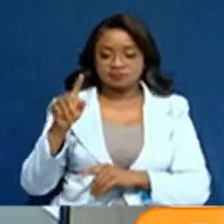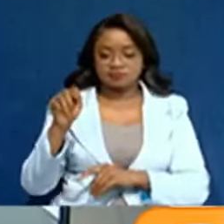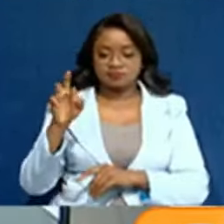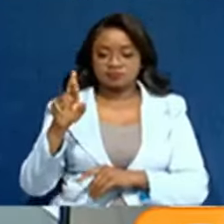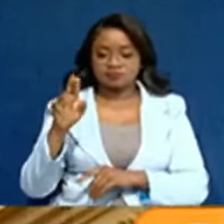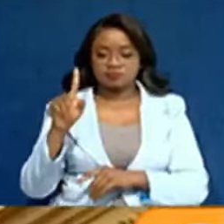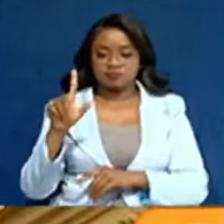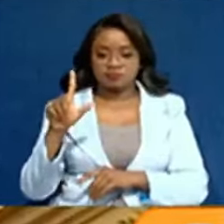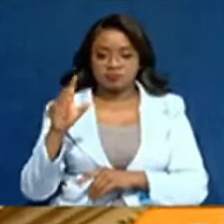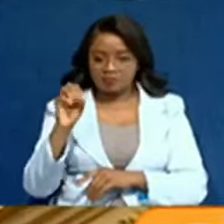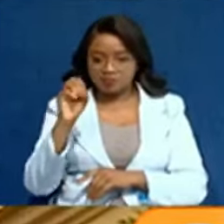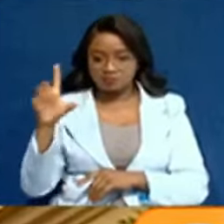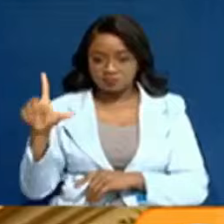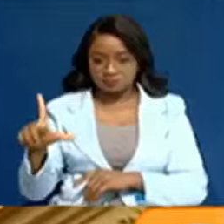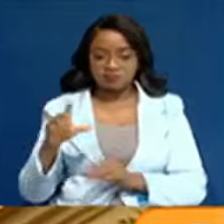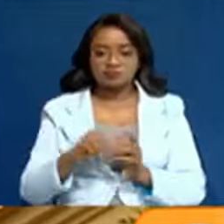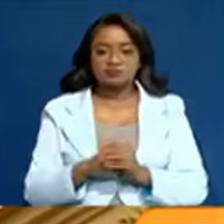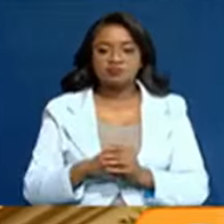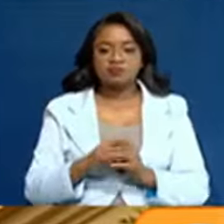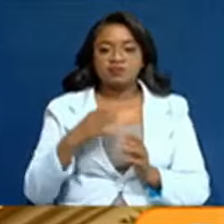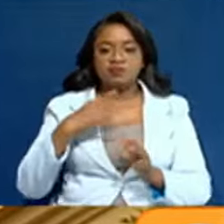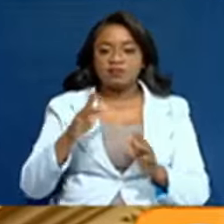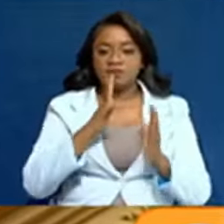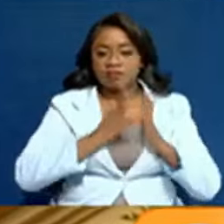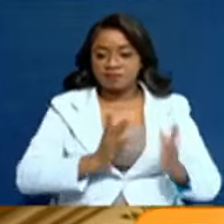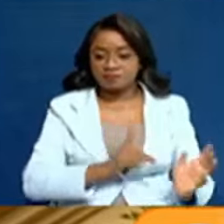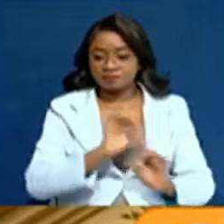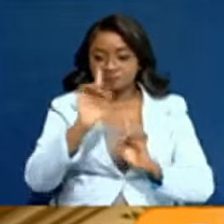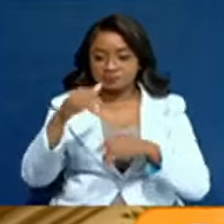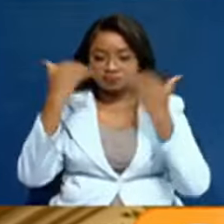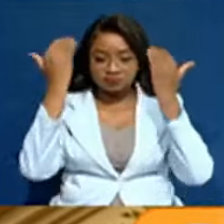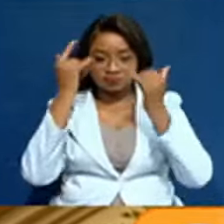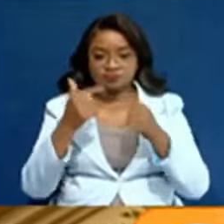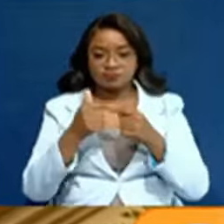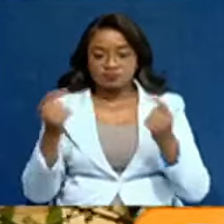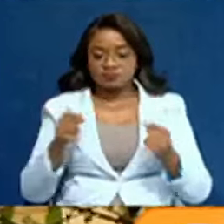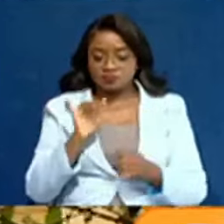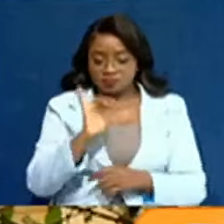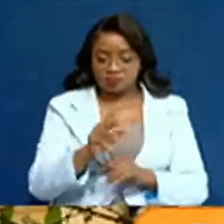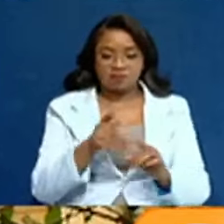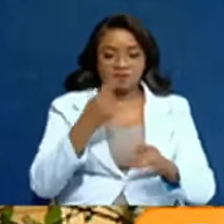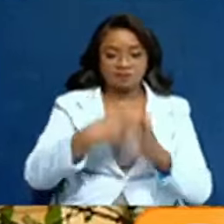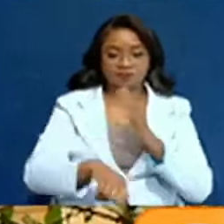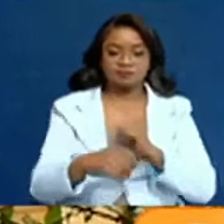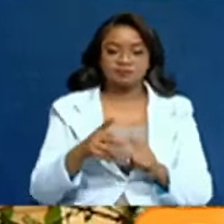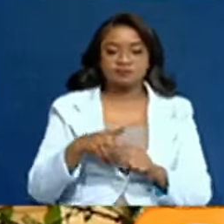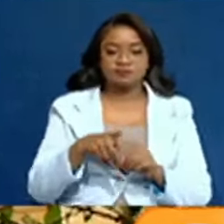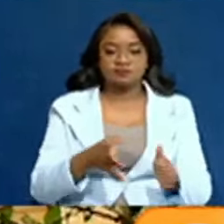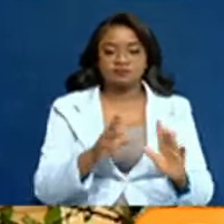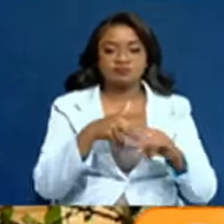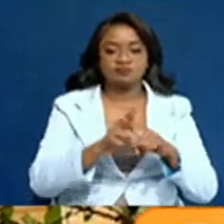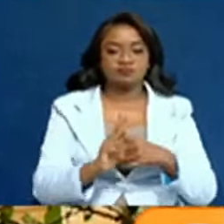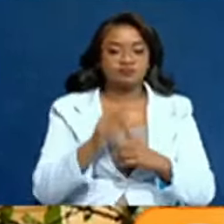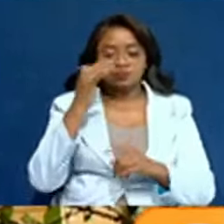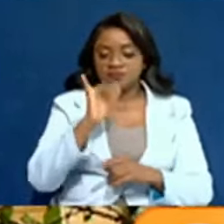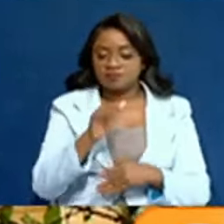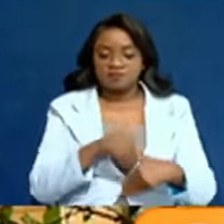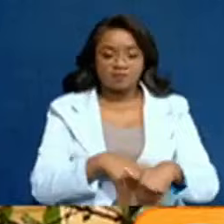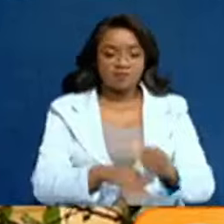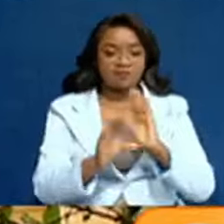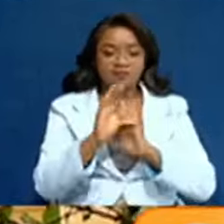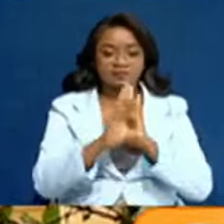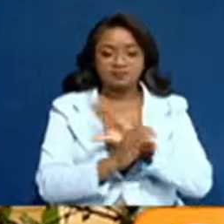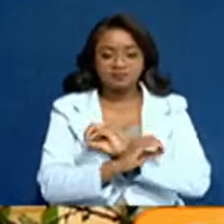The petitioner, George Odhiambo Juma, moved to court arguing that the road maintenance levy is unconstitutional, illegal and